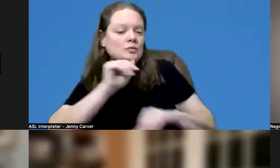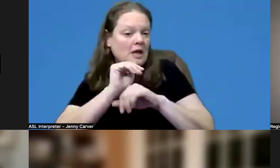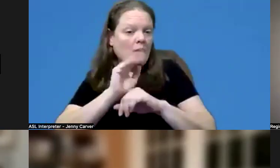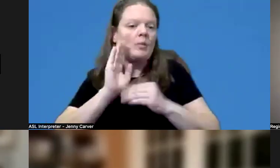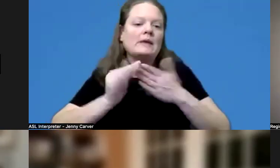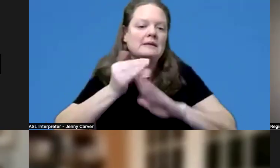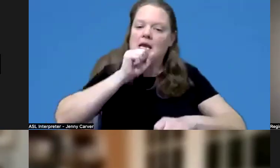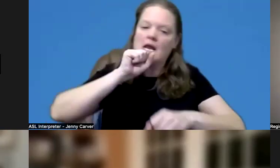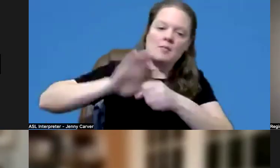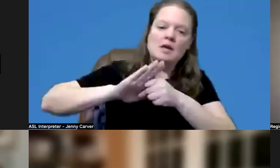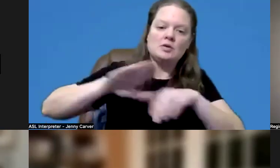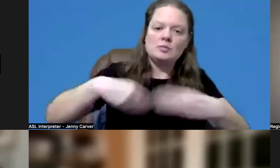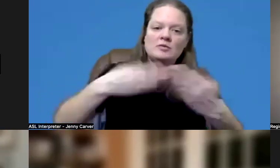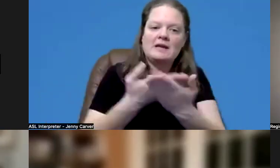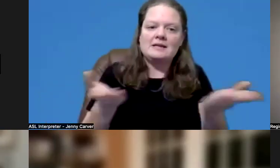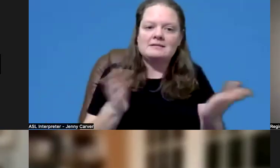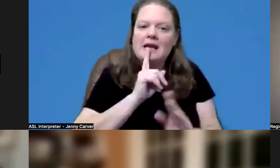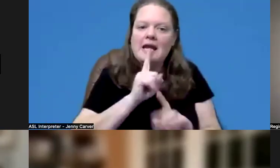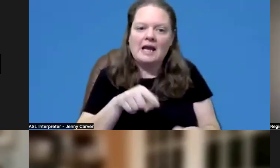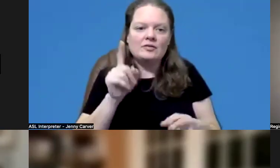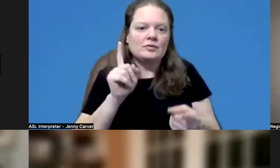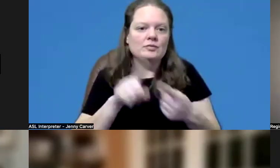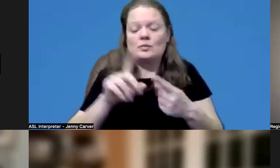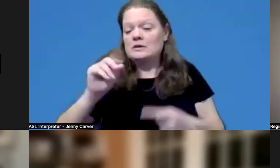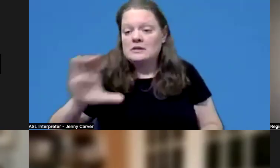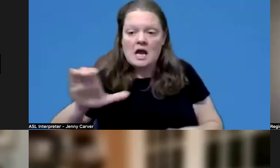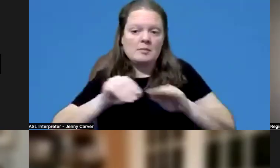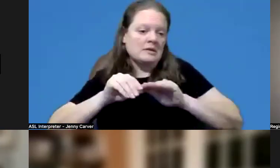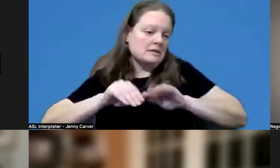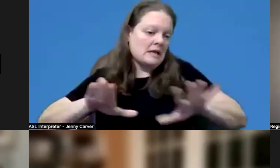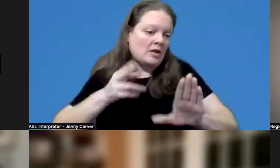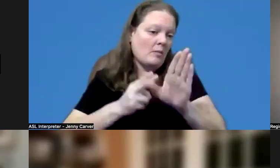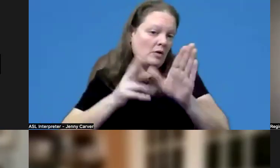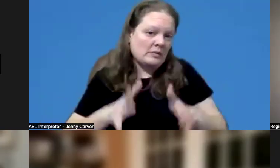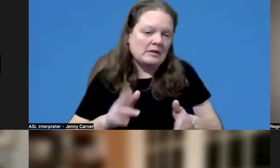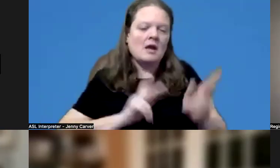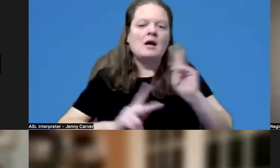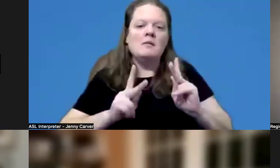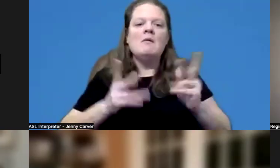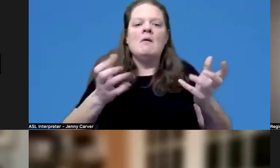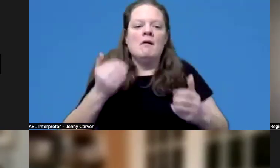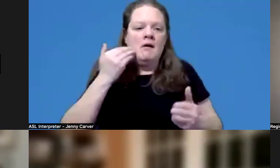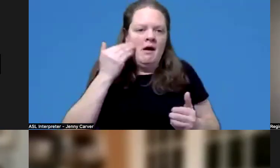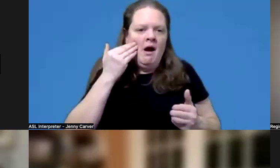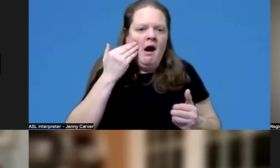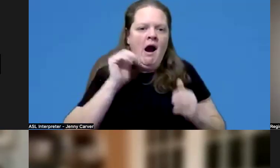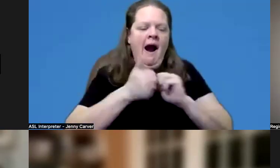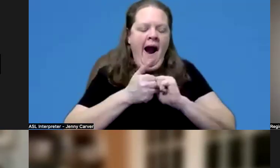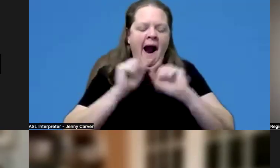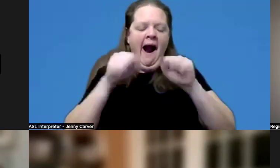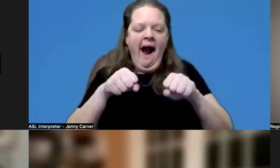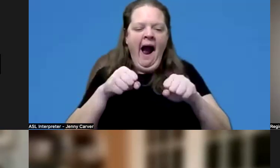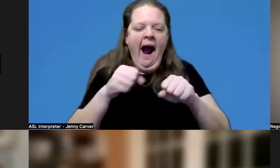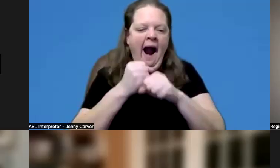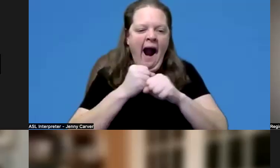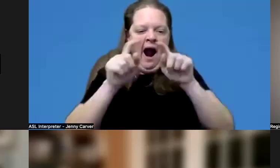to getting the answers down into a document and sent out to participants? So basically, people are asking, how can they get